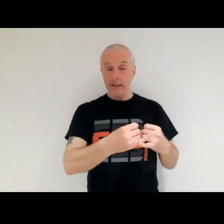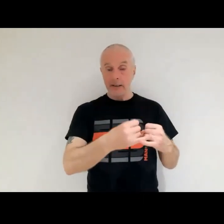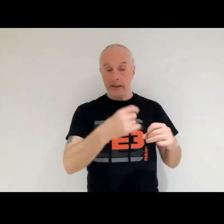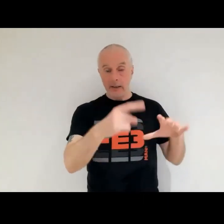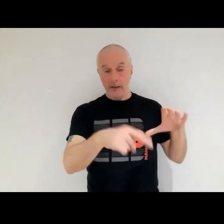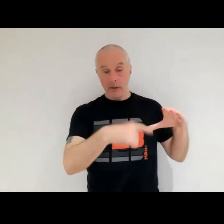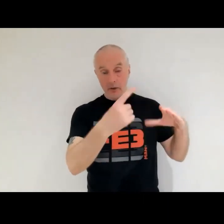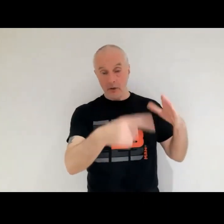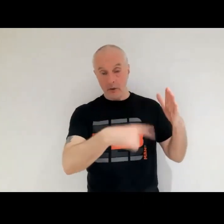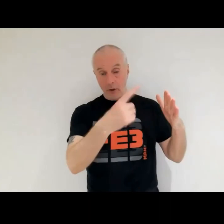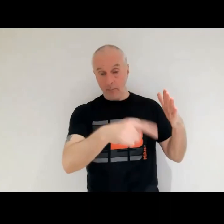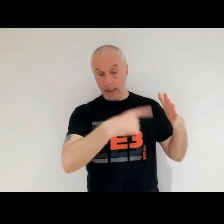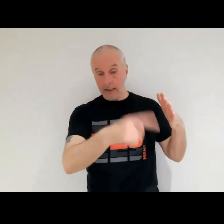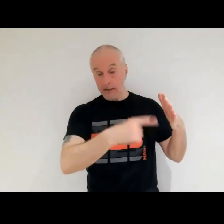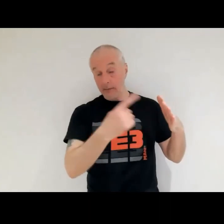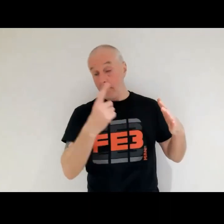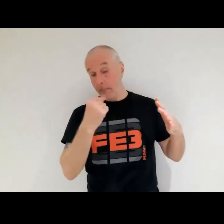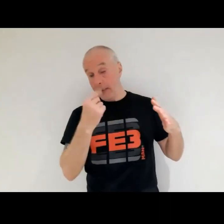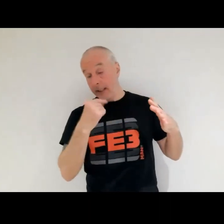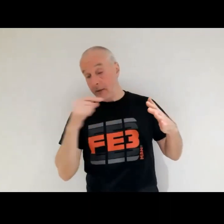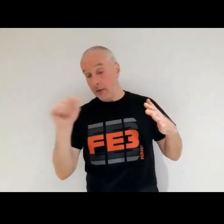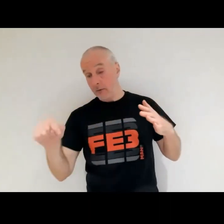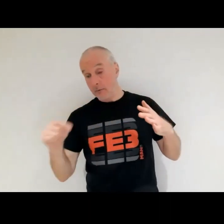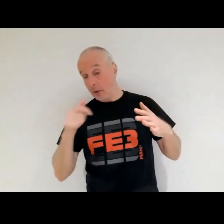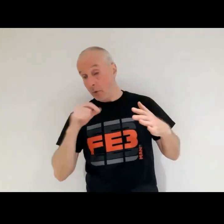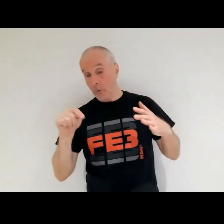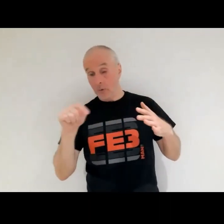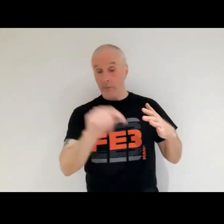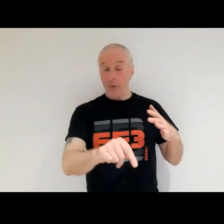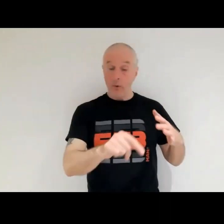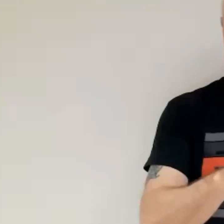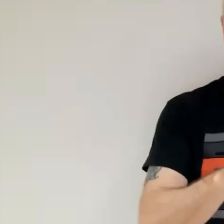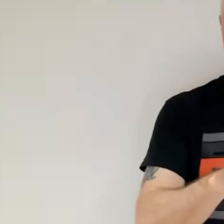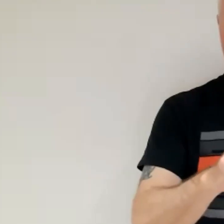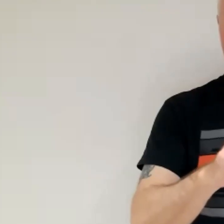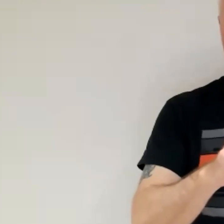this particular area of research?